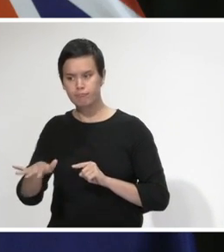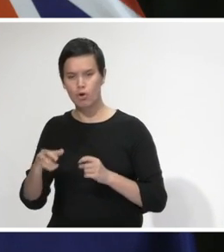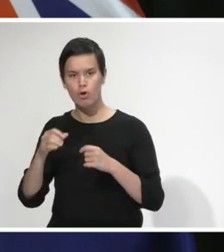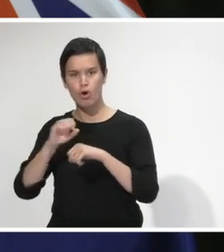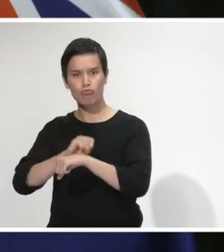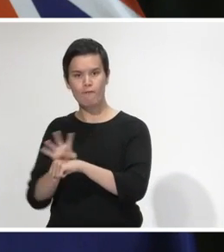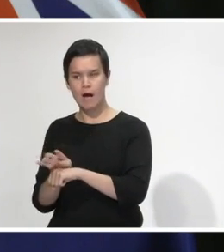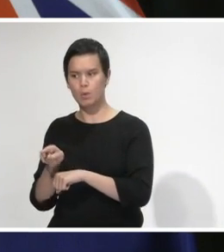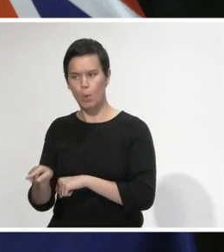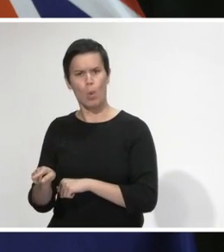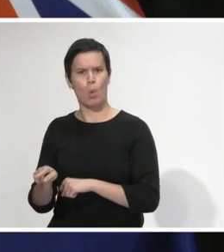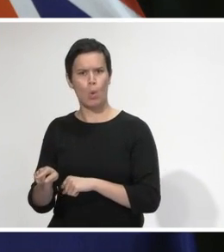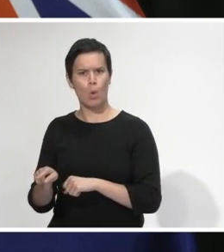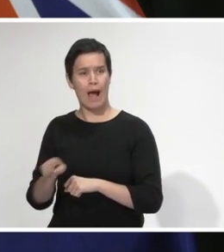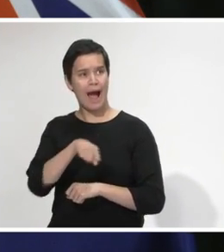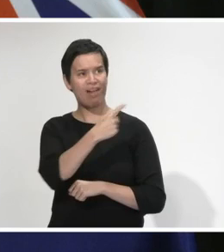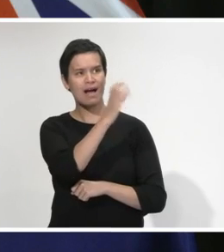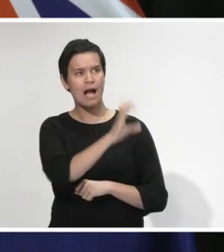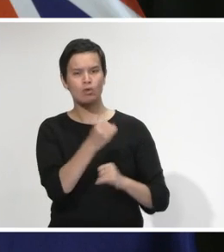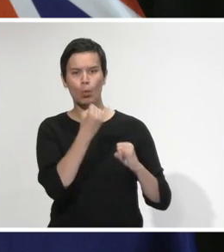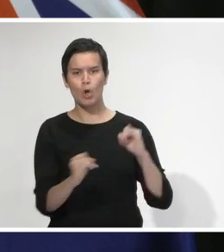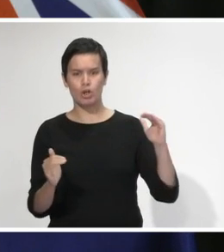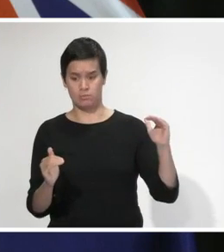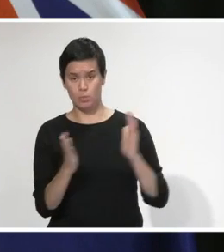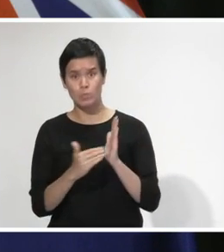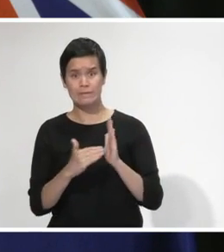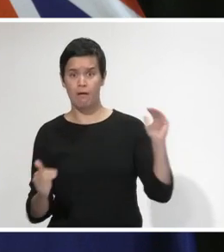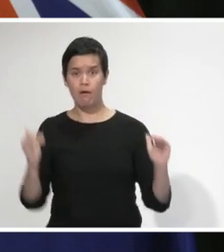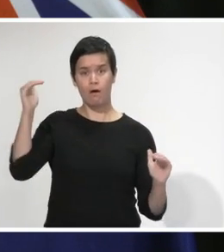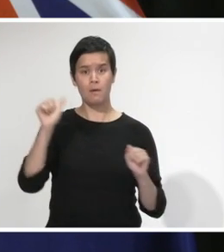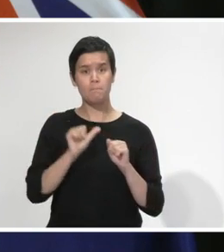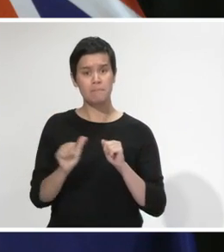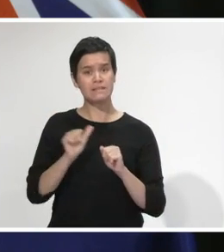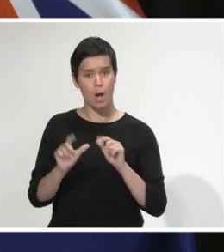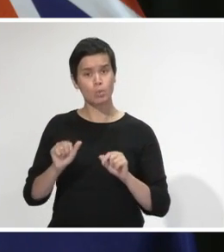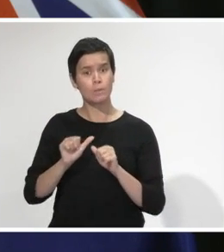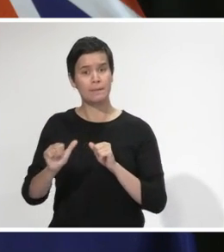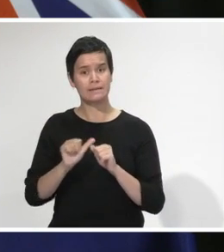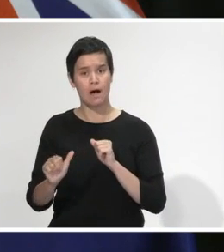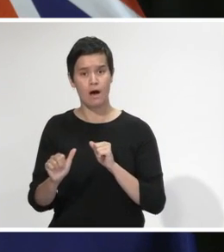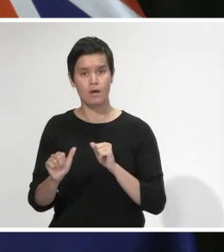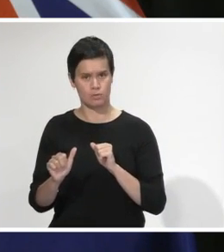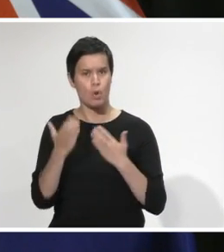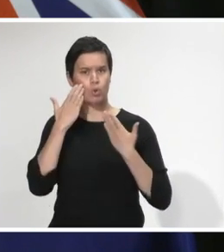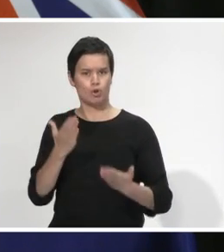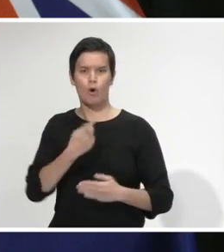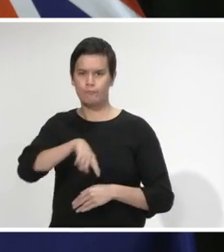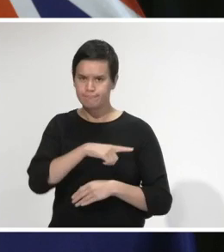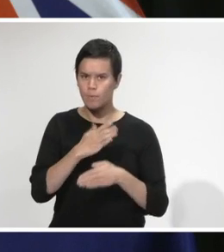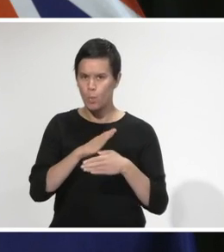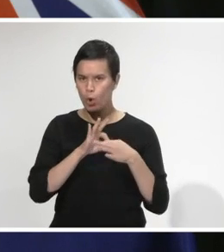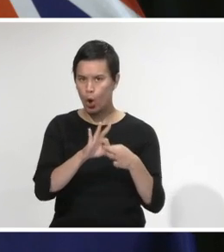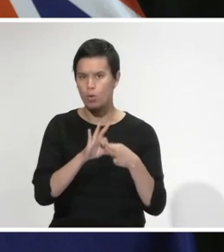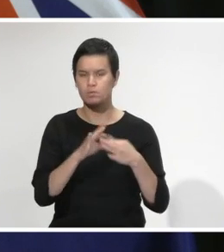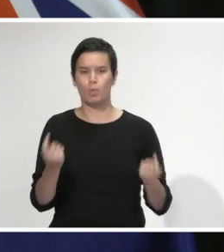is testament to the work they have been doing. And again, to emphasise, we've been working with them very closely from early on in